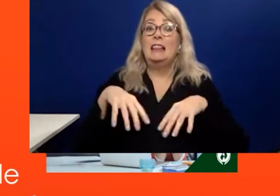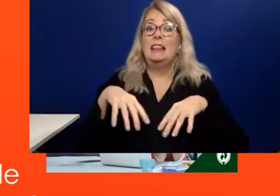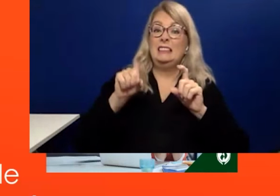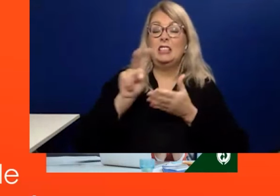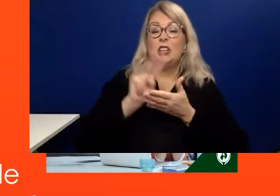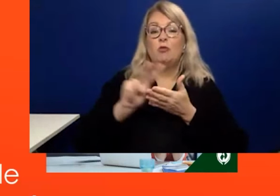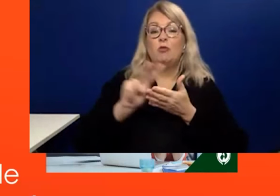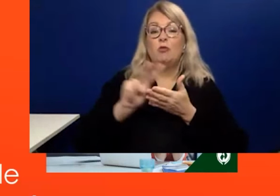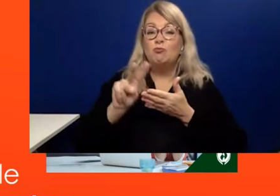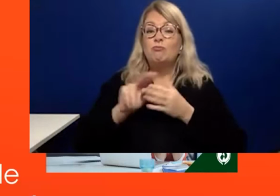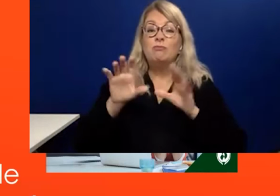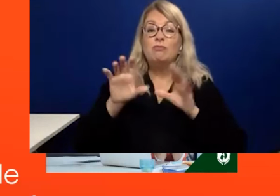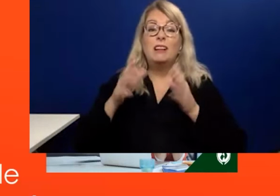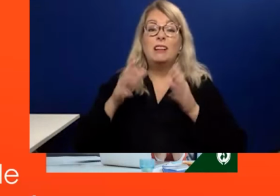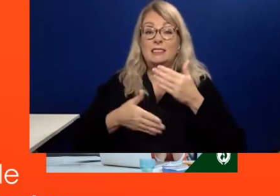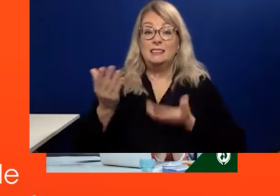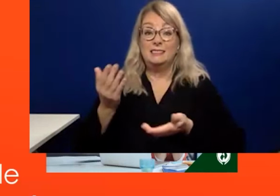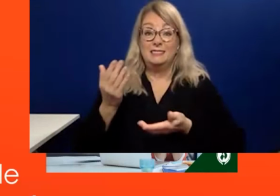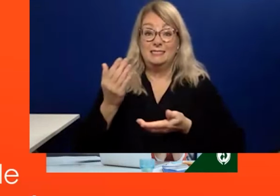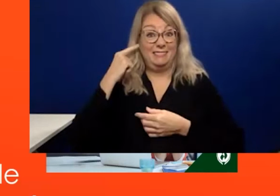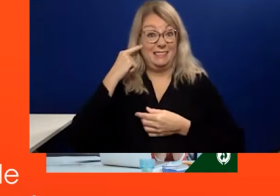class ends. Sound familiar?